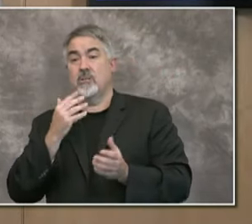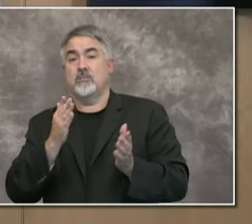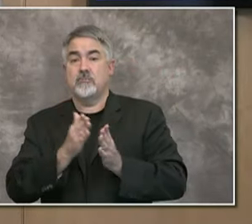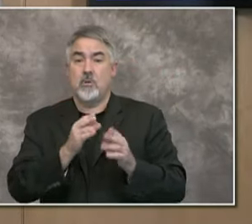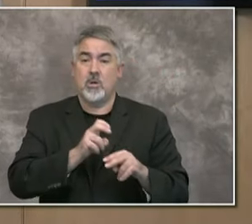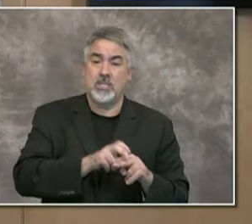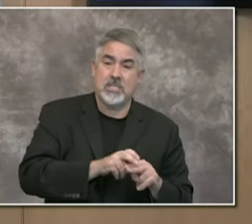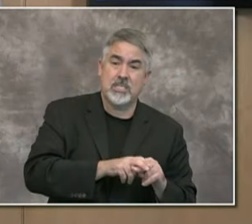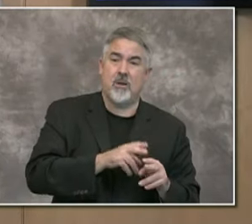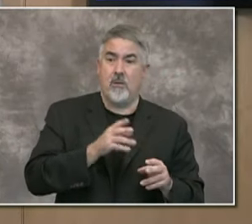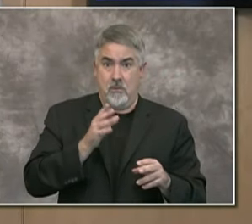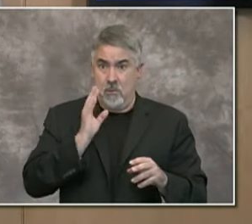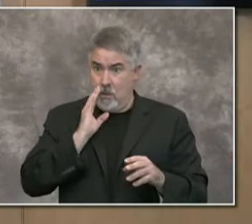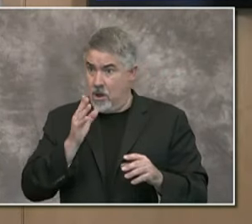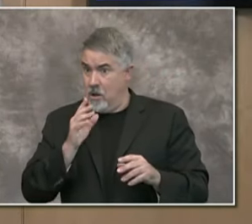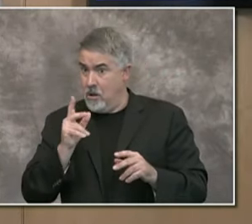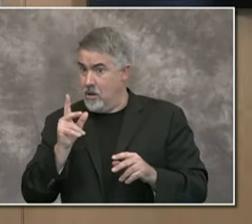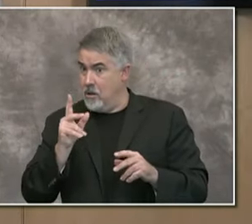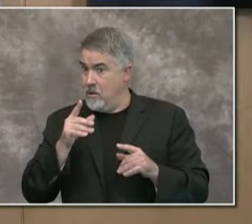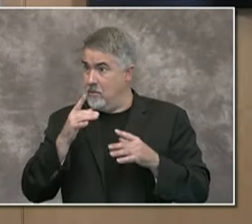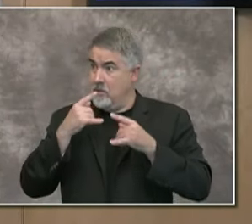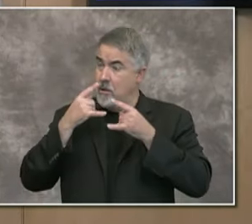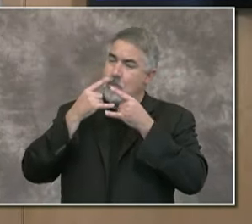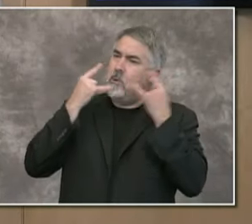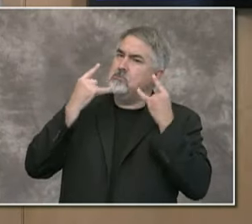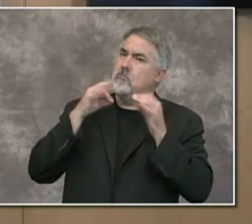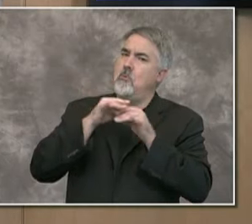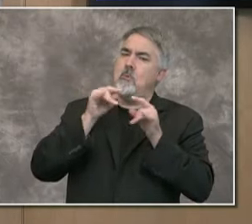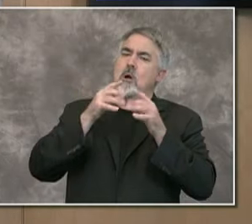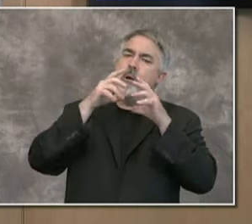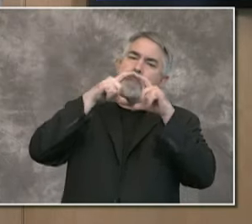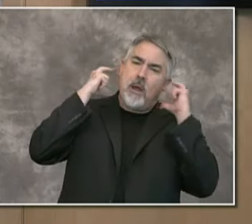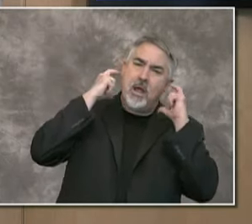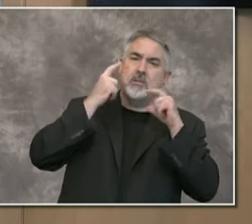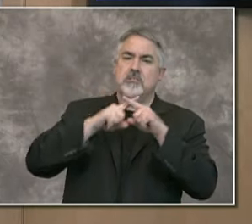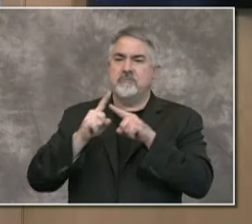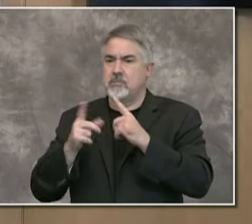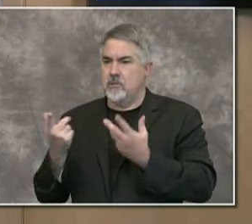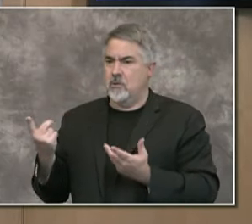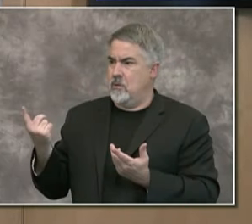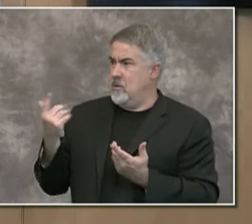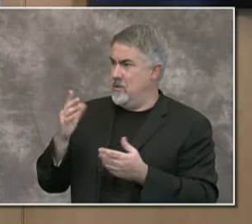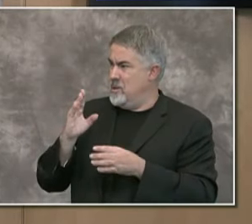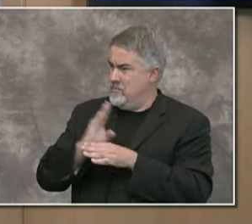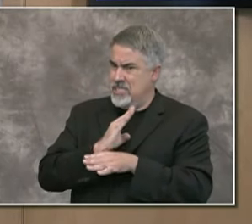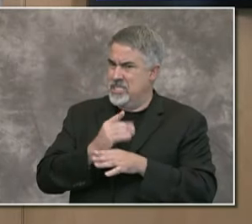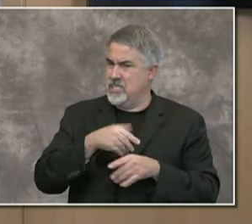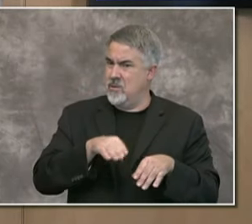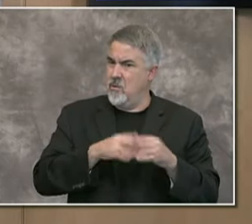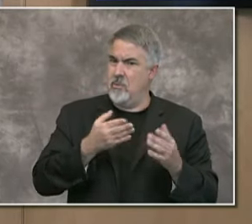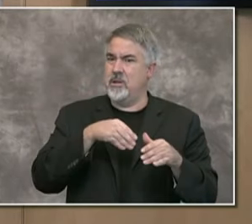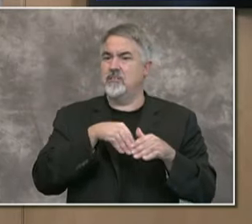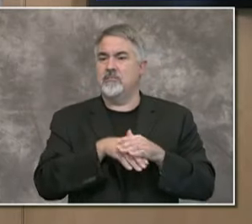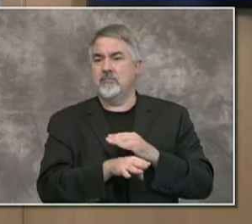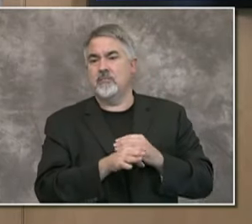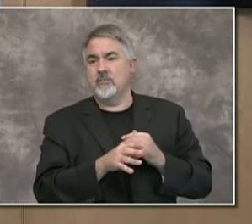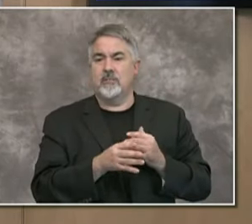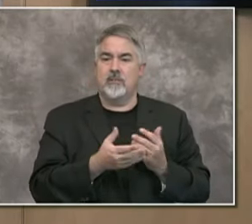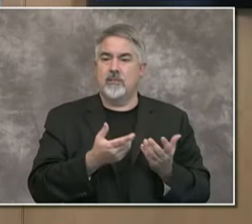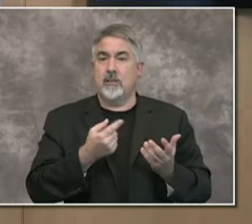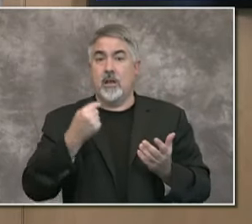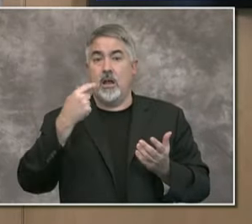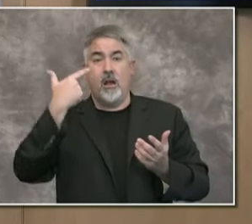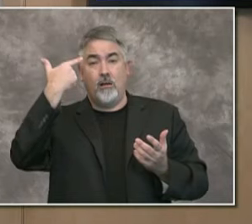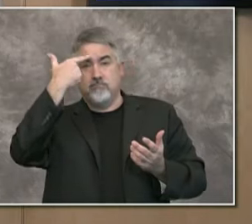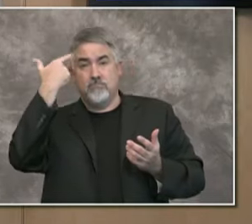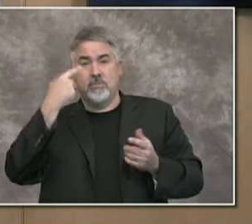when possible? Could temperature be taken at the entry of high-rise businesses? Specifics? Well, we're a ways away from that